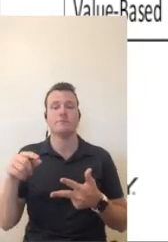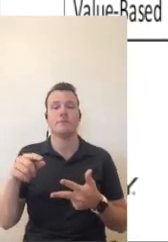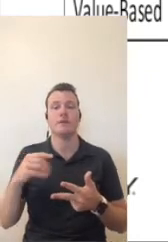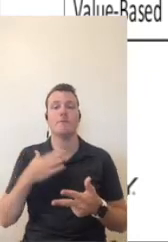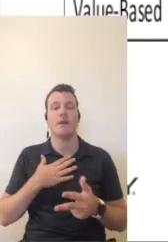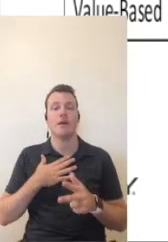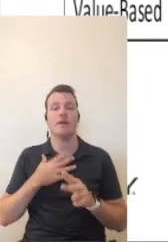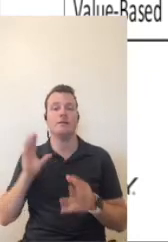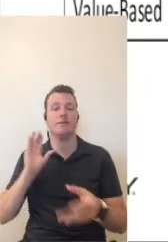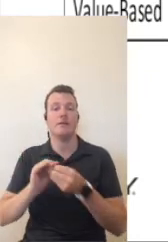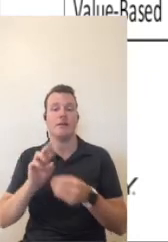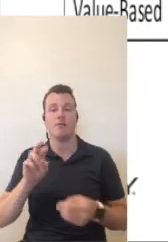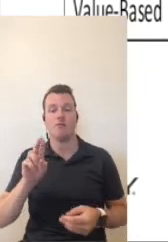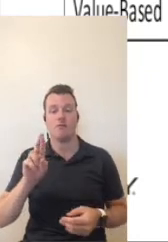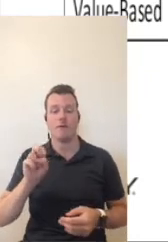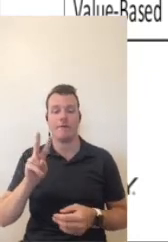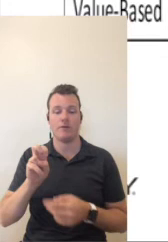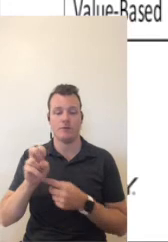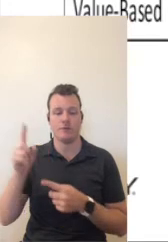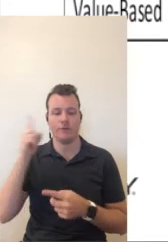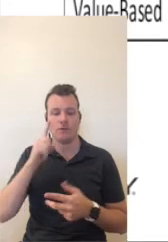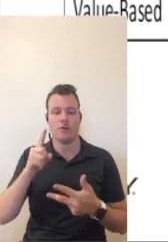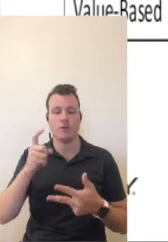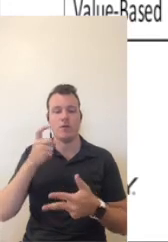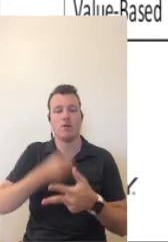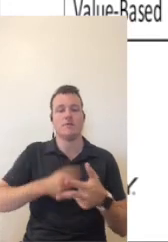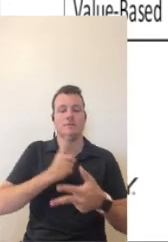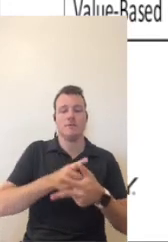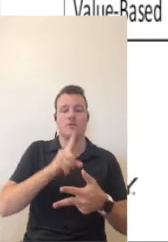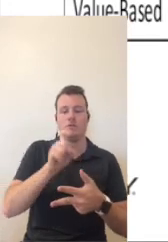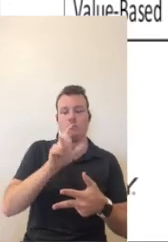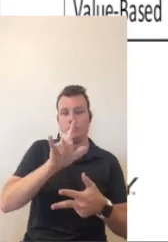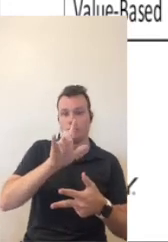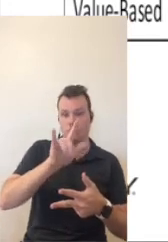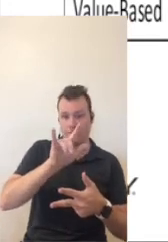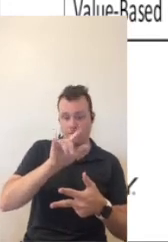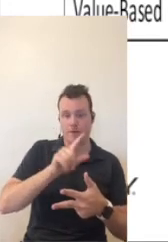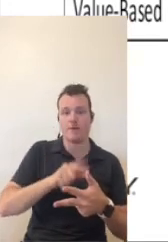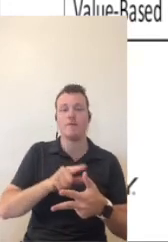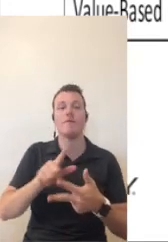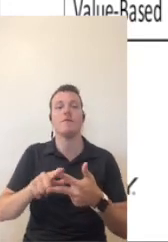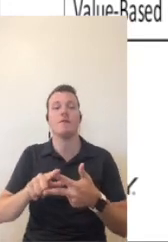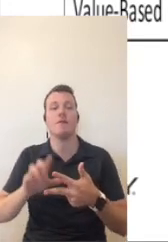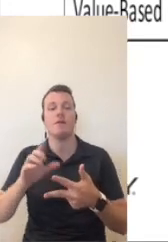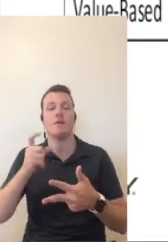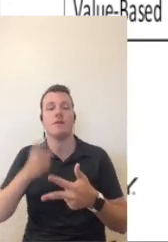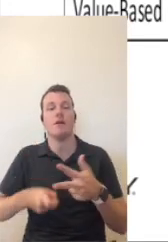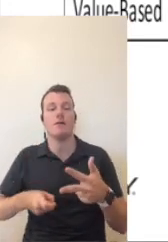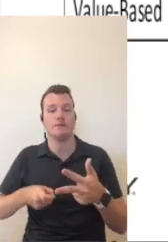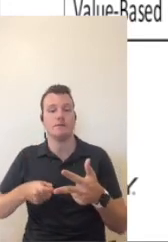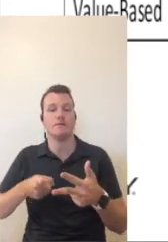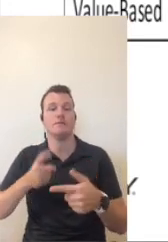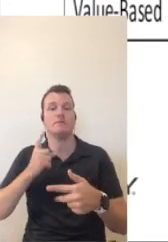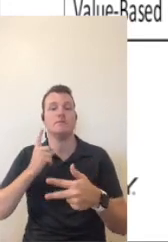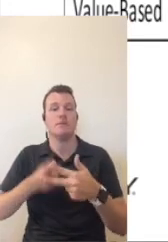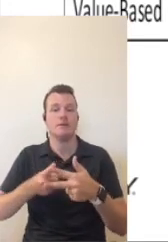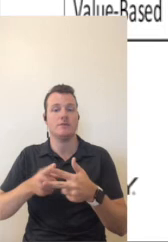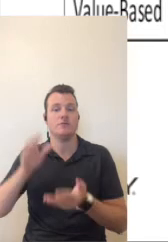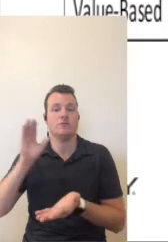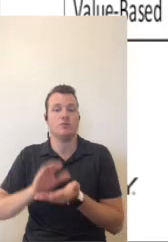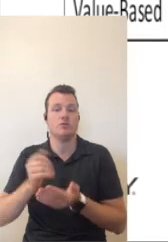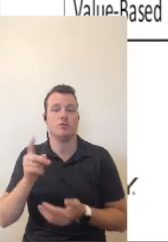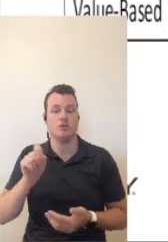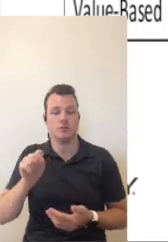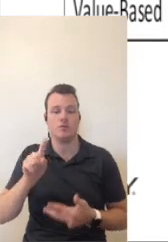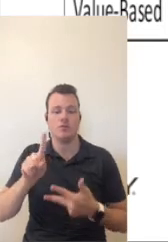now $245, okay? And my net revenue for the cost plus is $125, and my